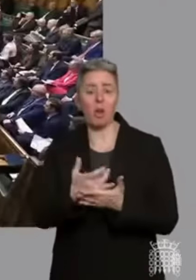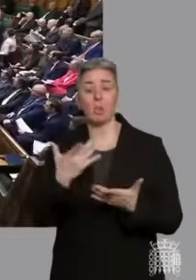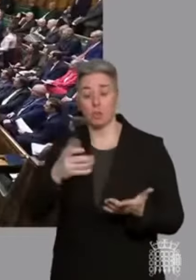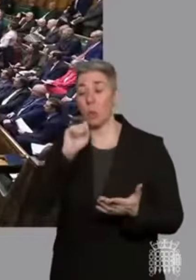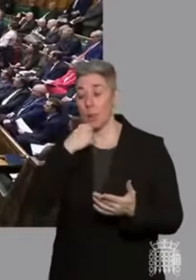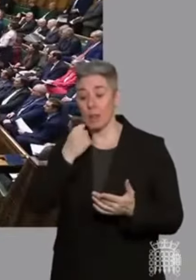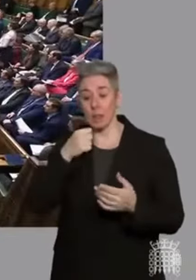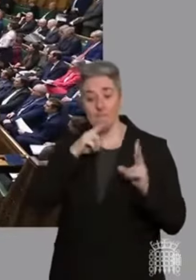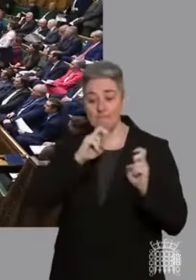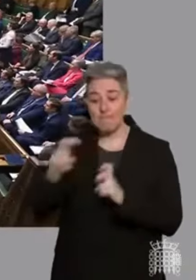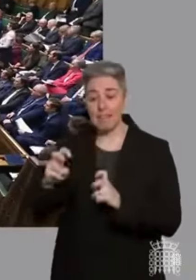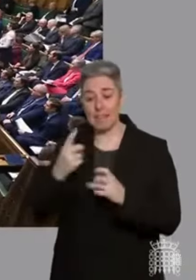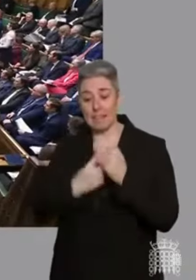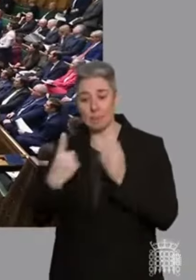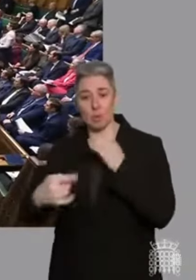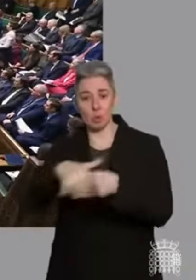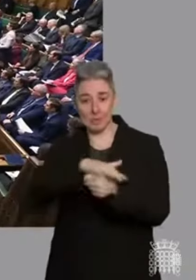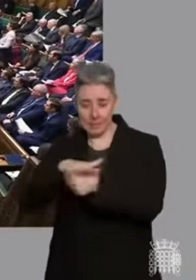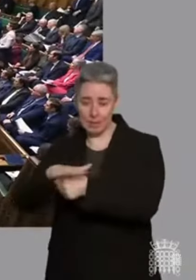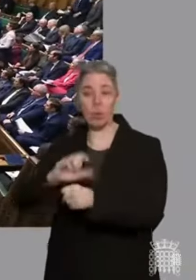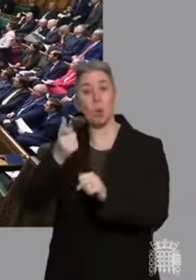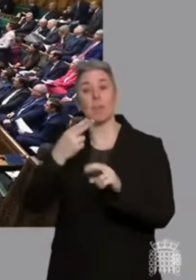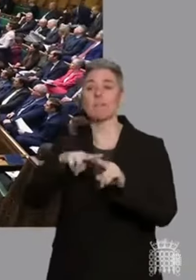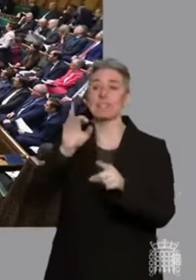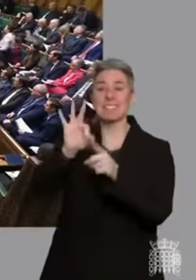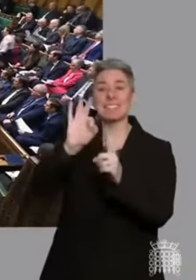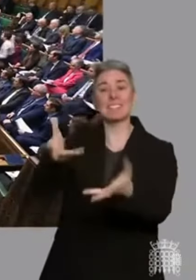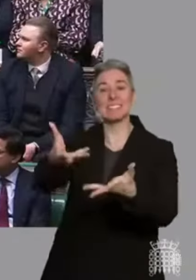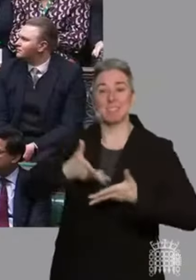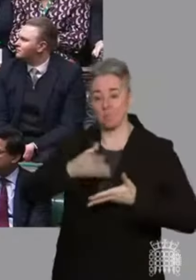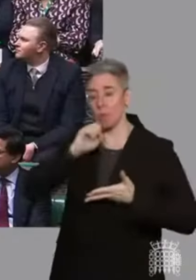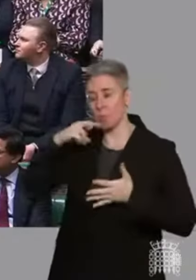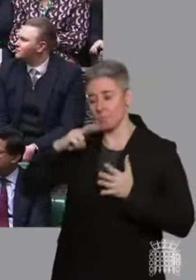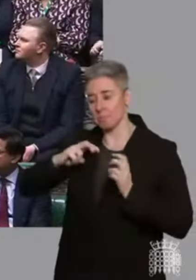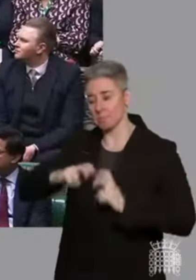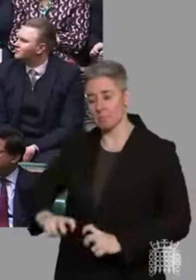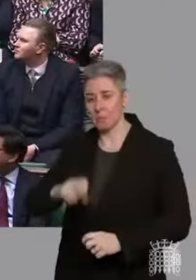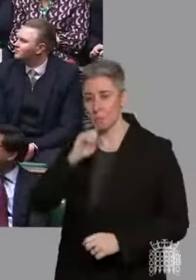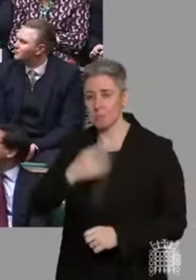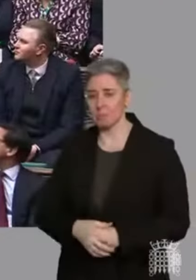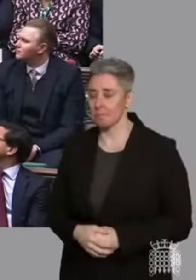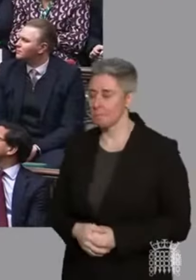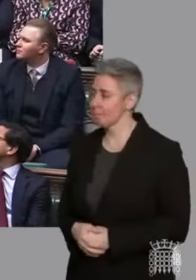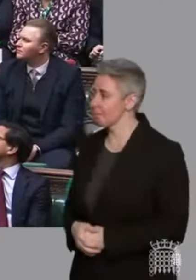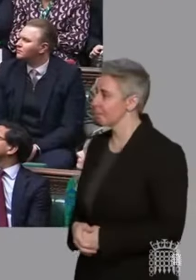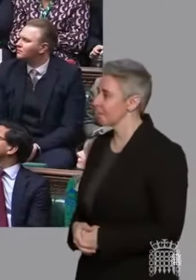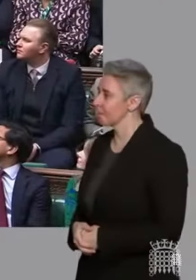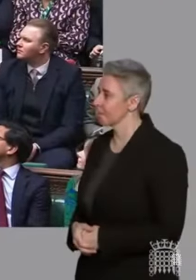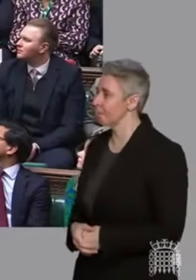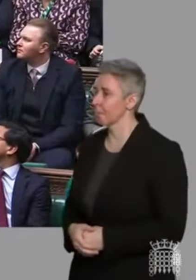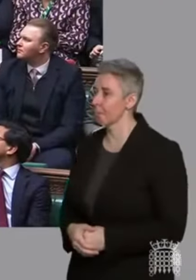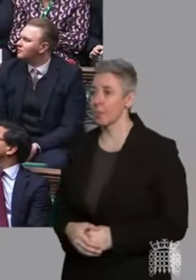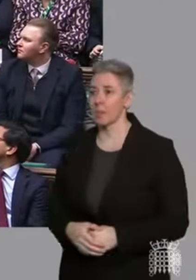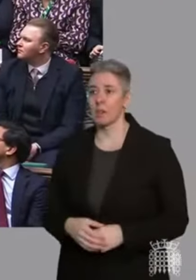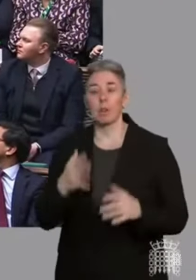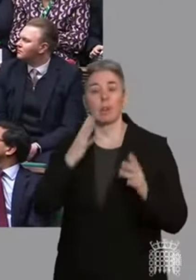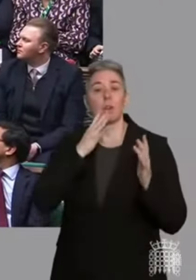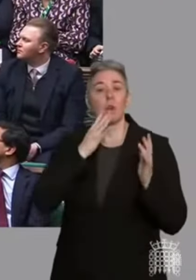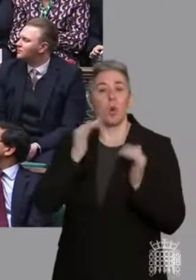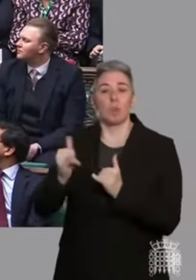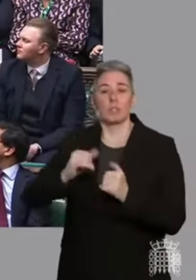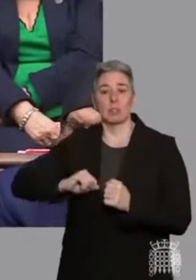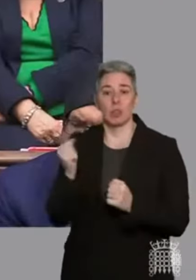Baxter. Mr. Speaker, Audit Scotland recently exposed the incredible funding crisis facing our councils in